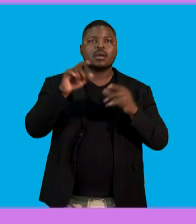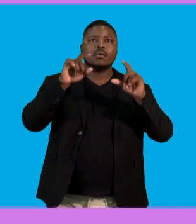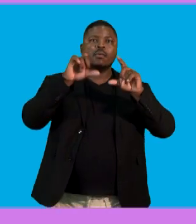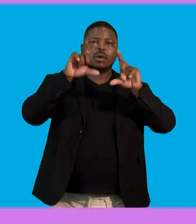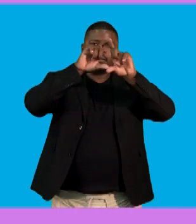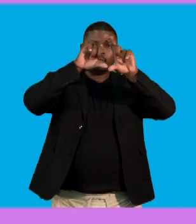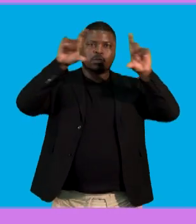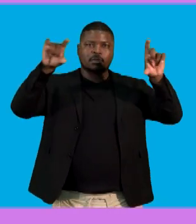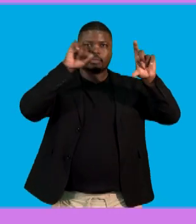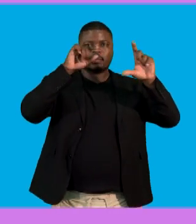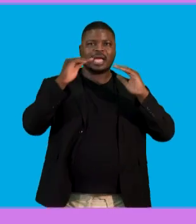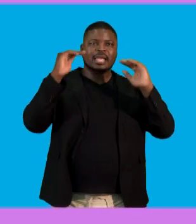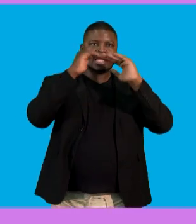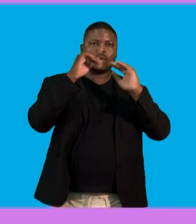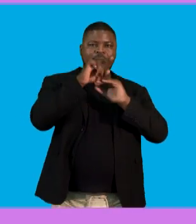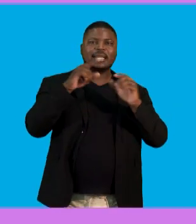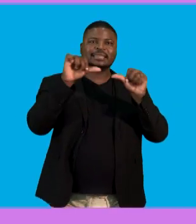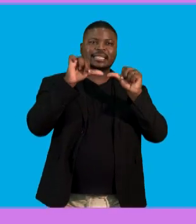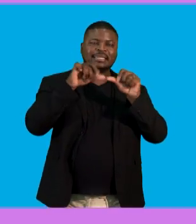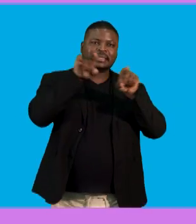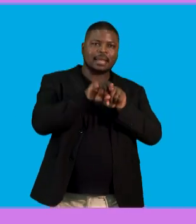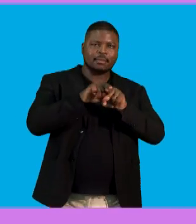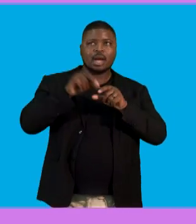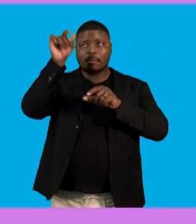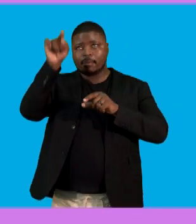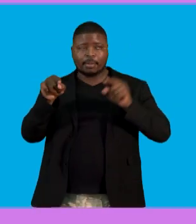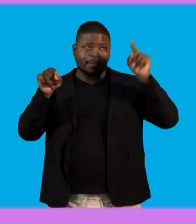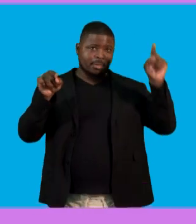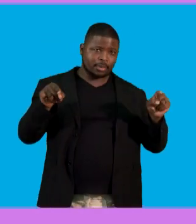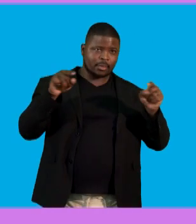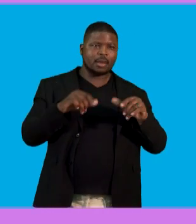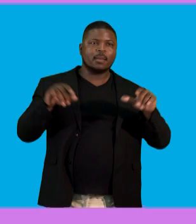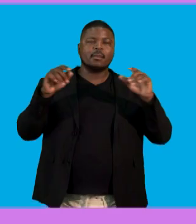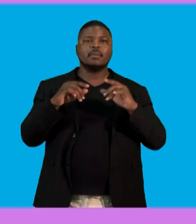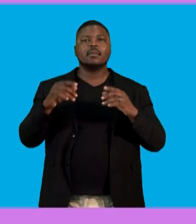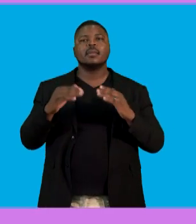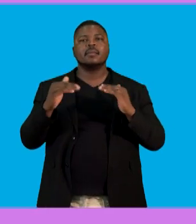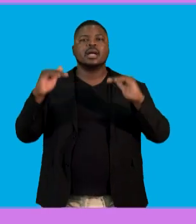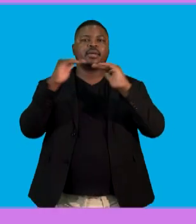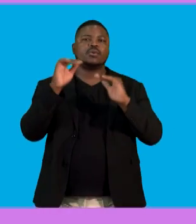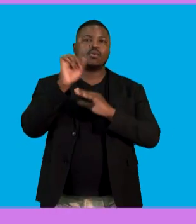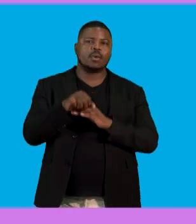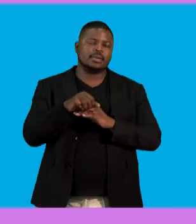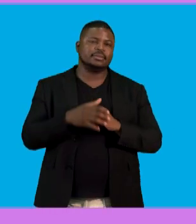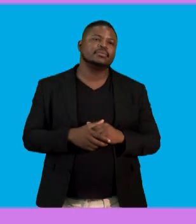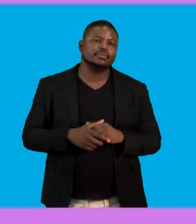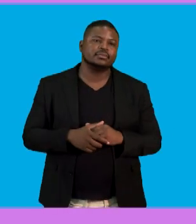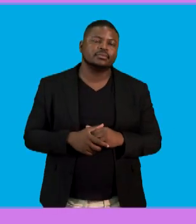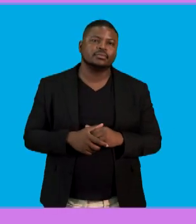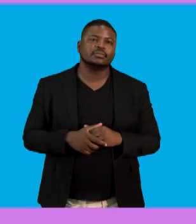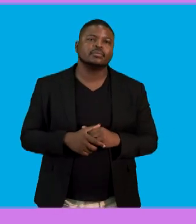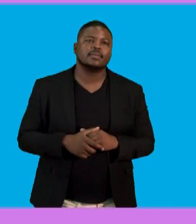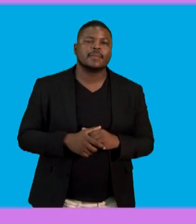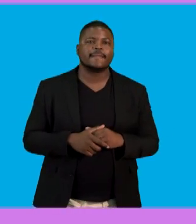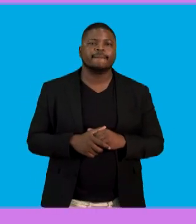are equal. So it means this side and this side will be equal, which will be this side and this side, our